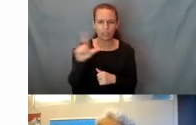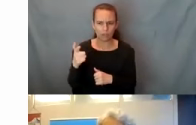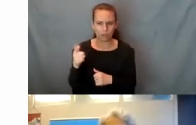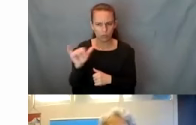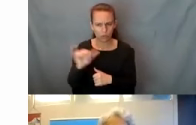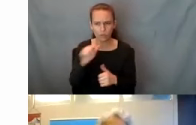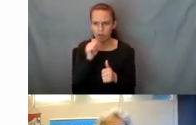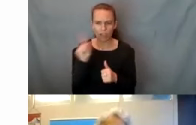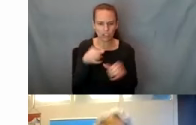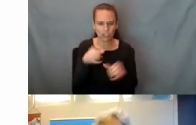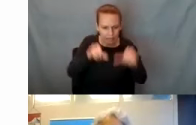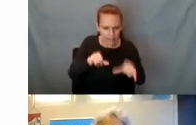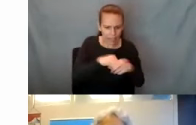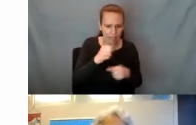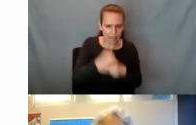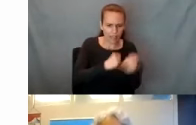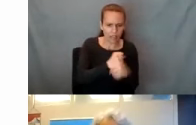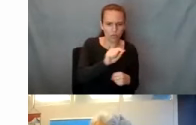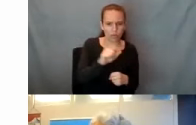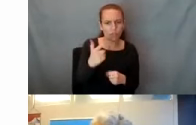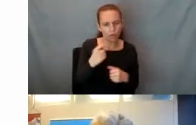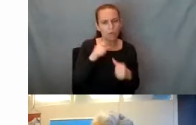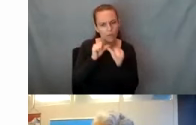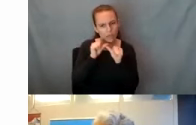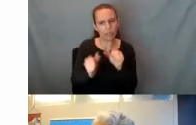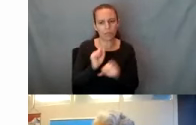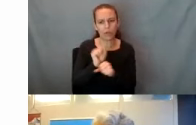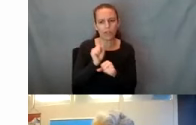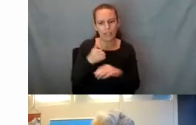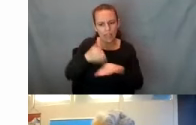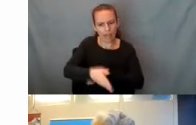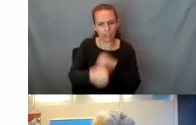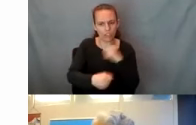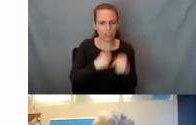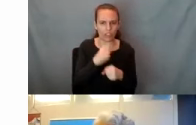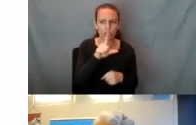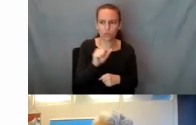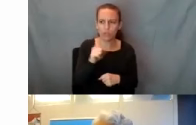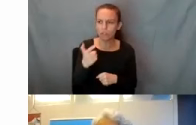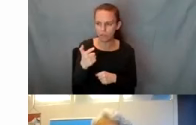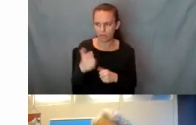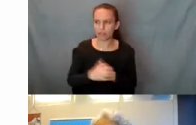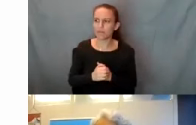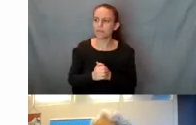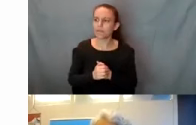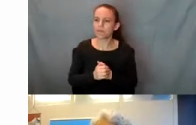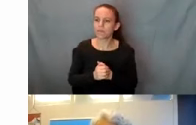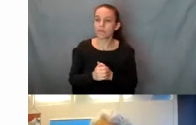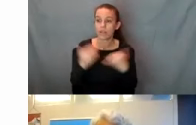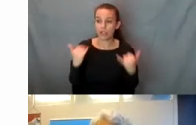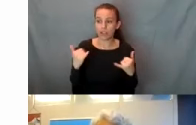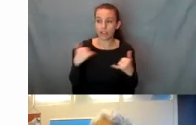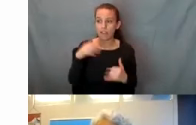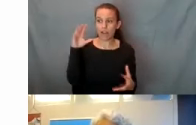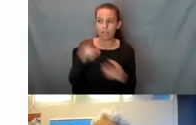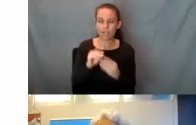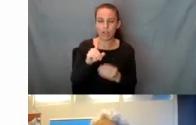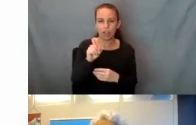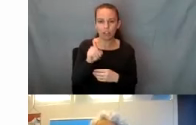supply vaccines to those countries who, you know, want to procure from COVAX. Currently, we have 190 countries